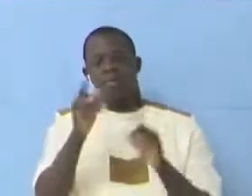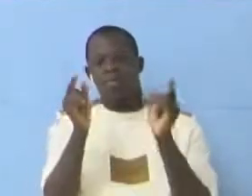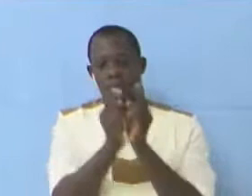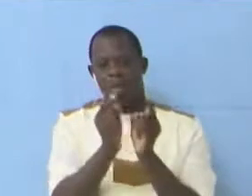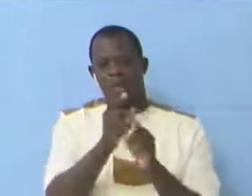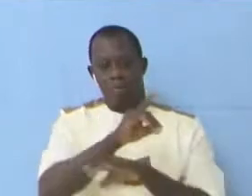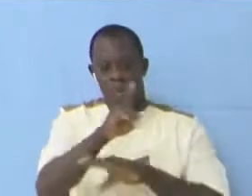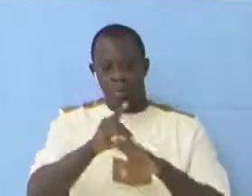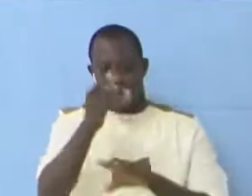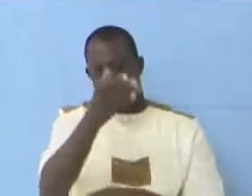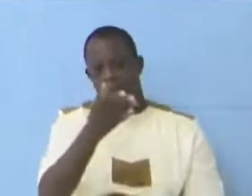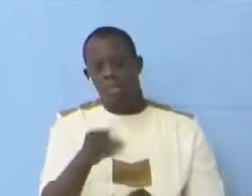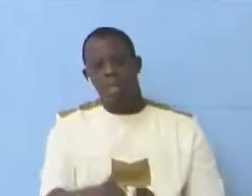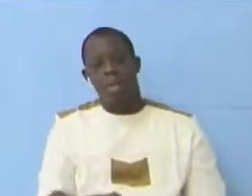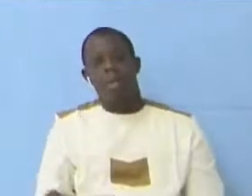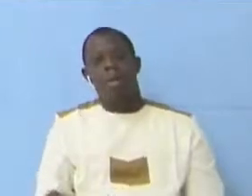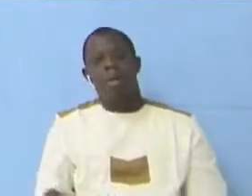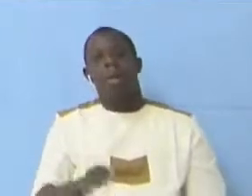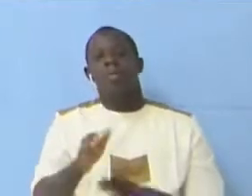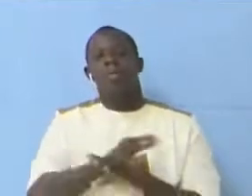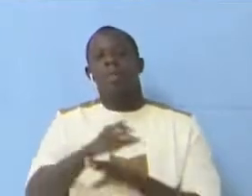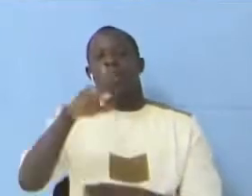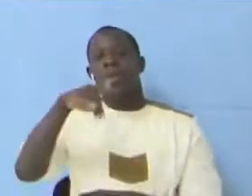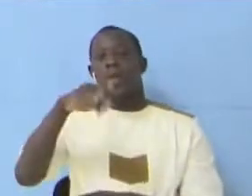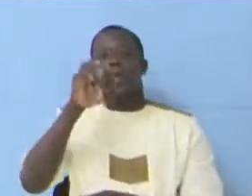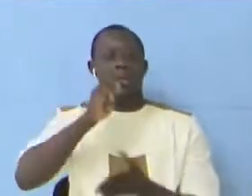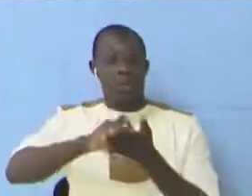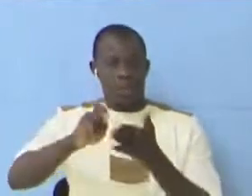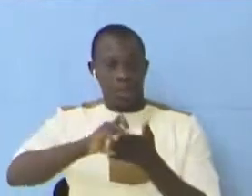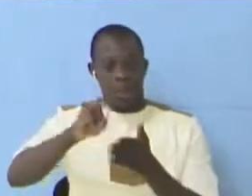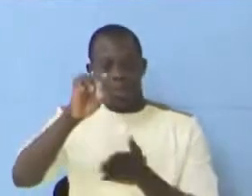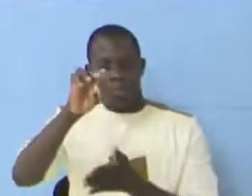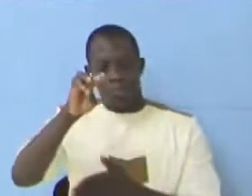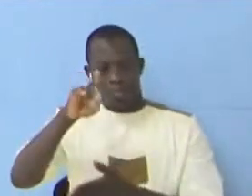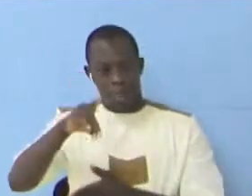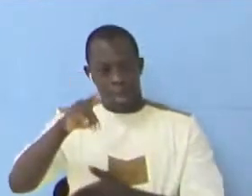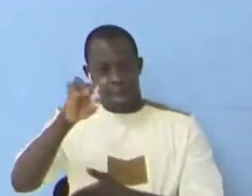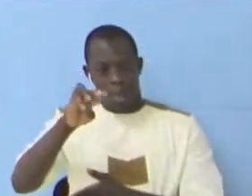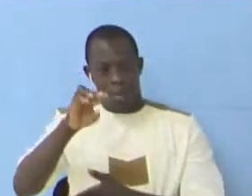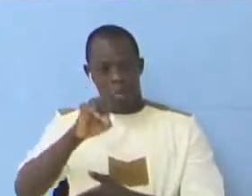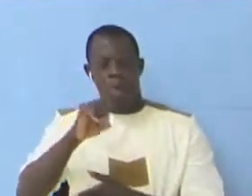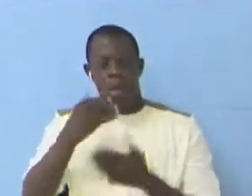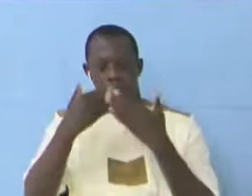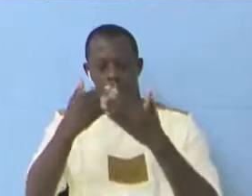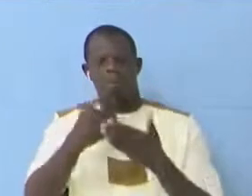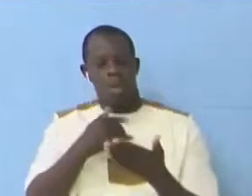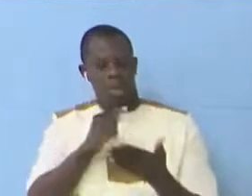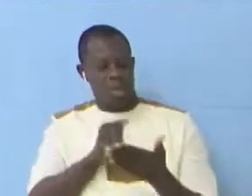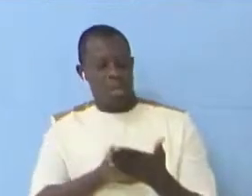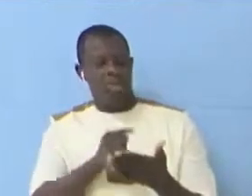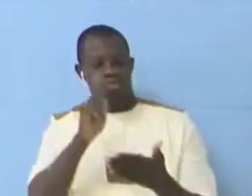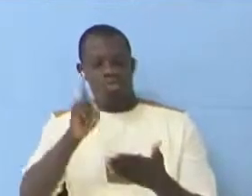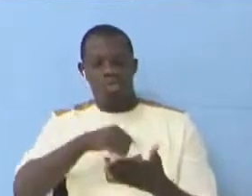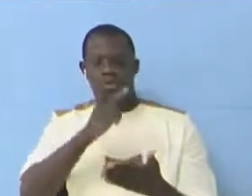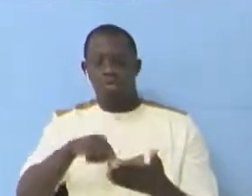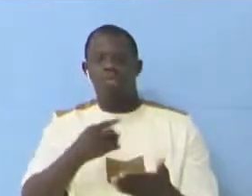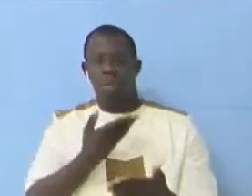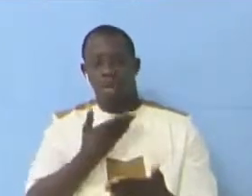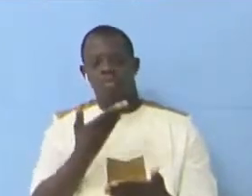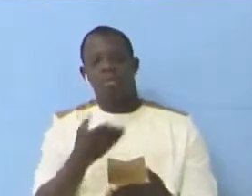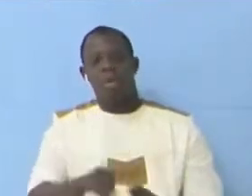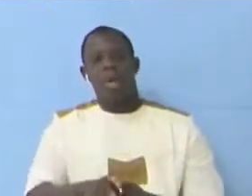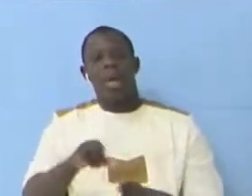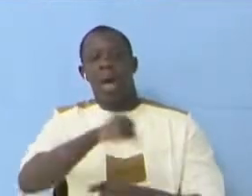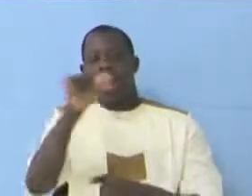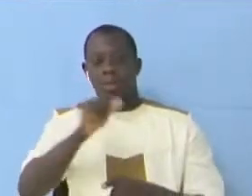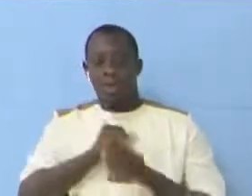wàllu liggéeykat yi. The PS then told me it was wrong. PS bi nag jamono ci la ma wax ne daal loolu dëppwut ak yoon.